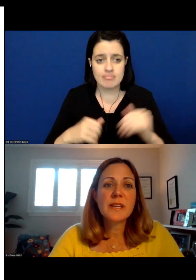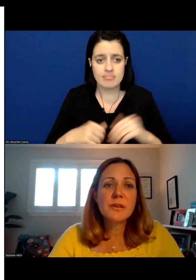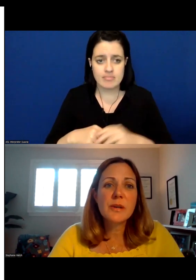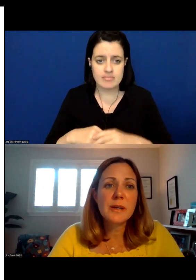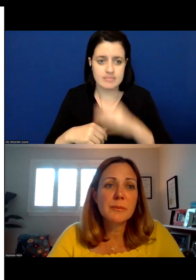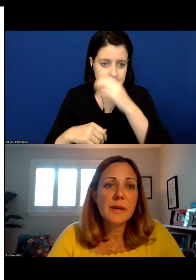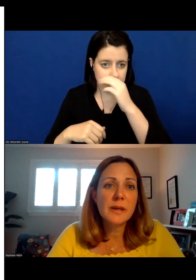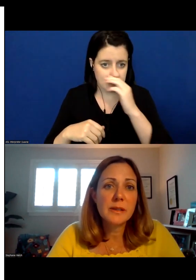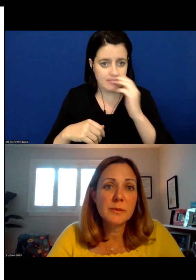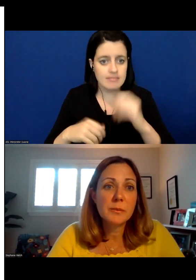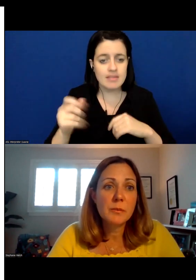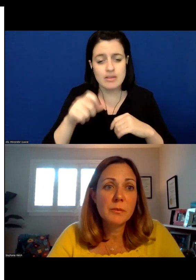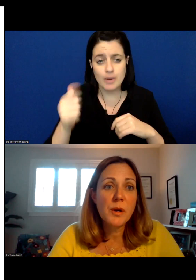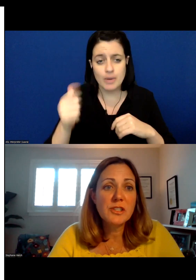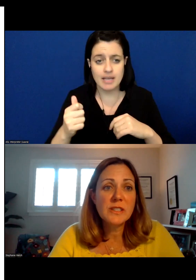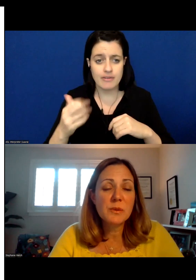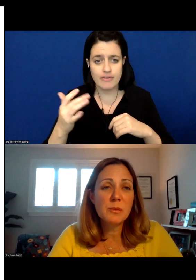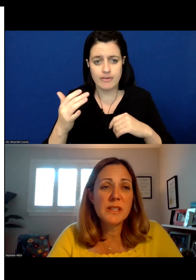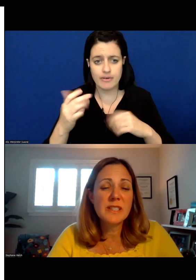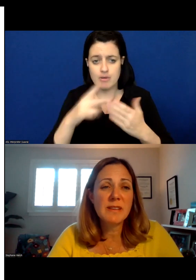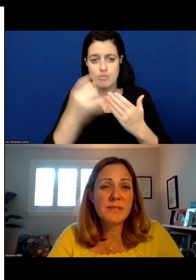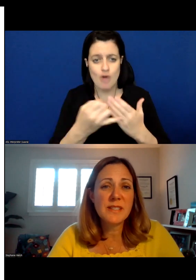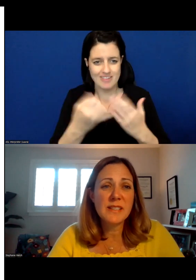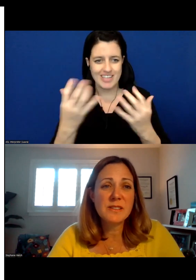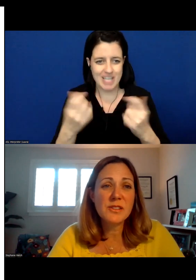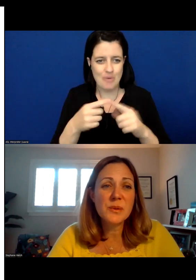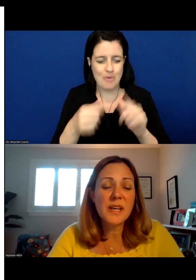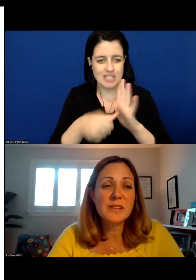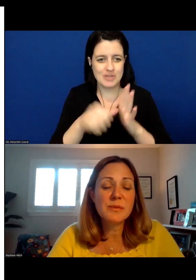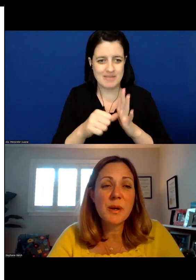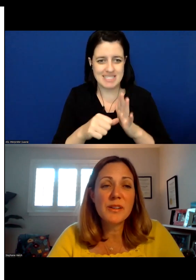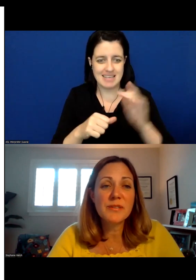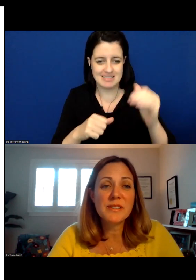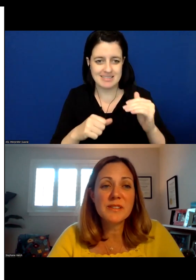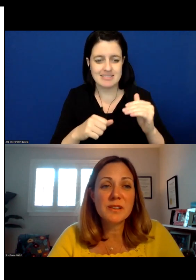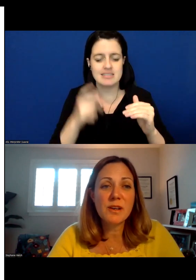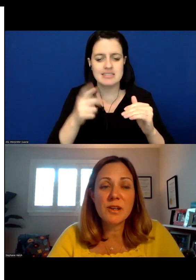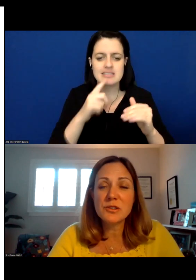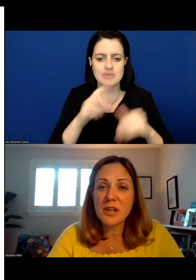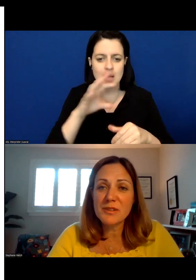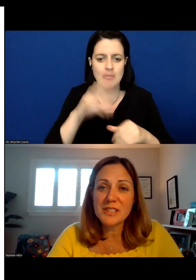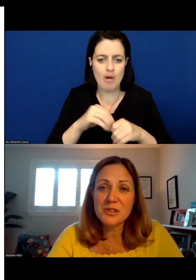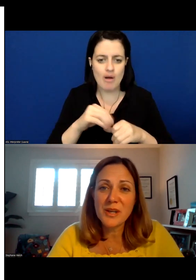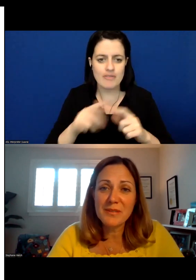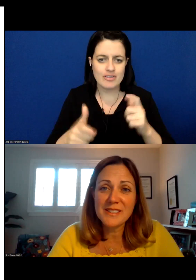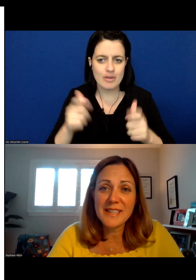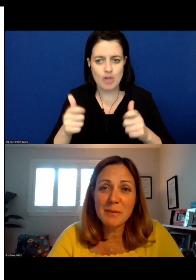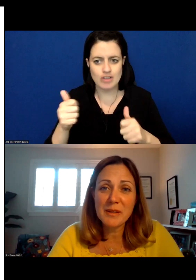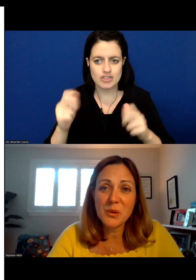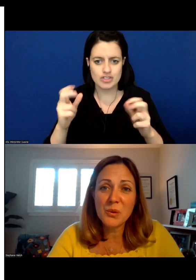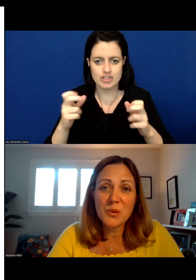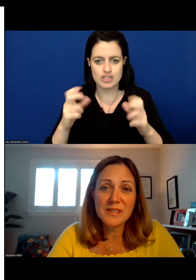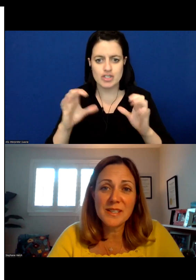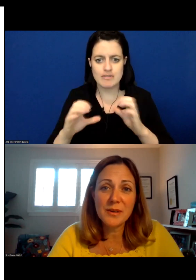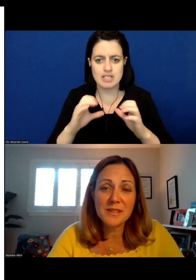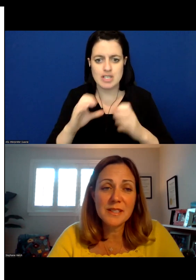So another project I really wanted to emphasize, it's also kind of part of this larger conversation we're having today about